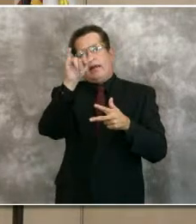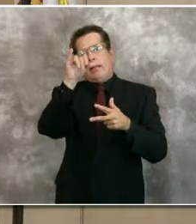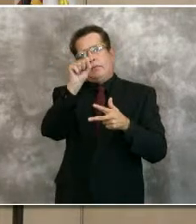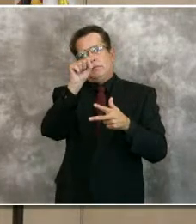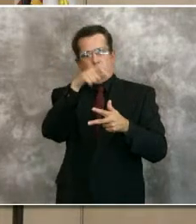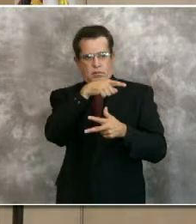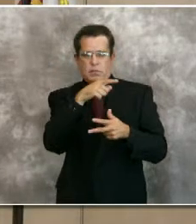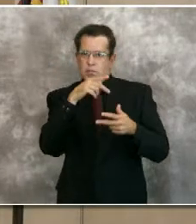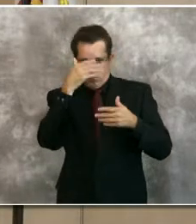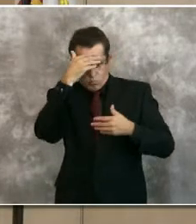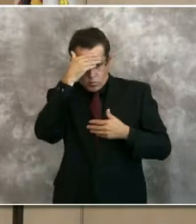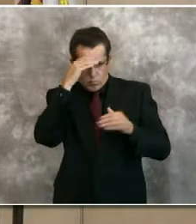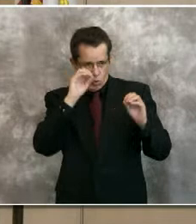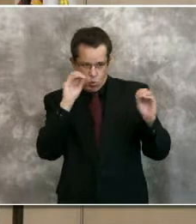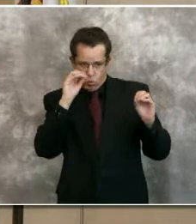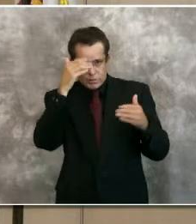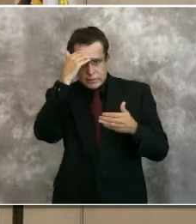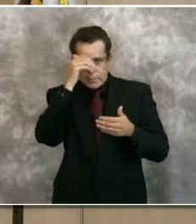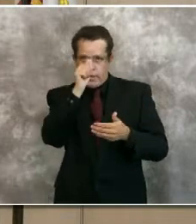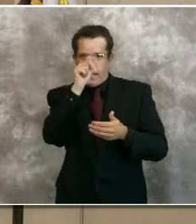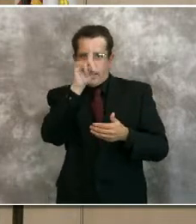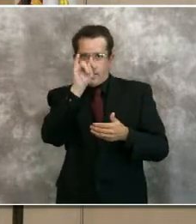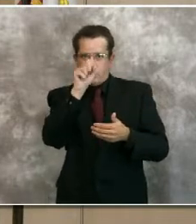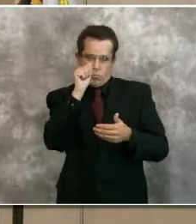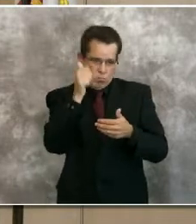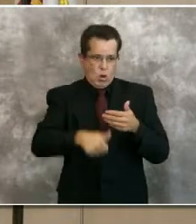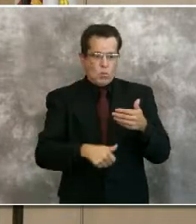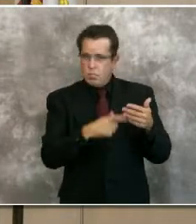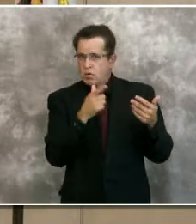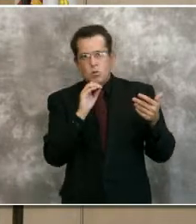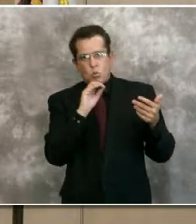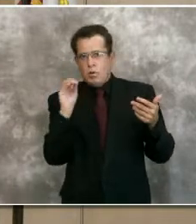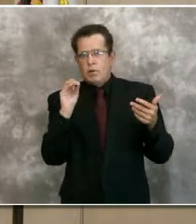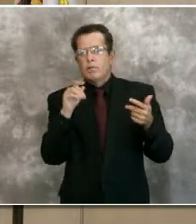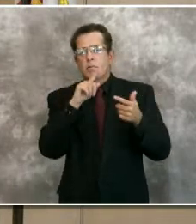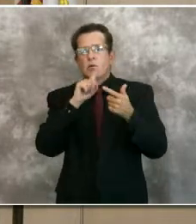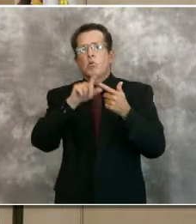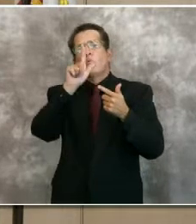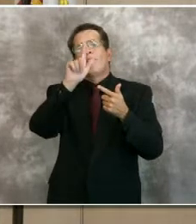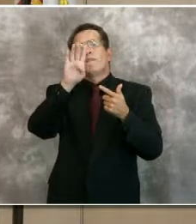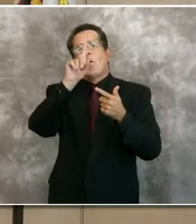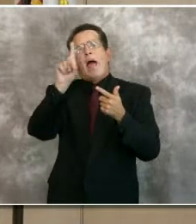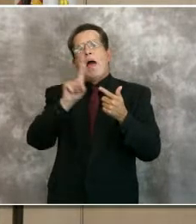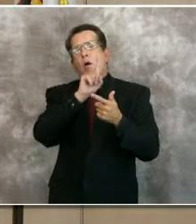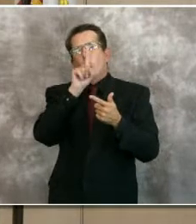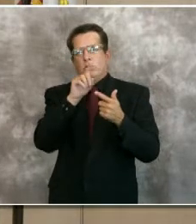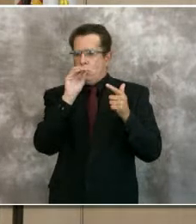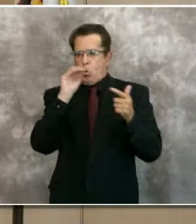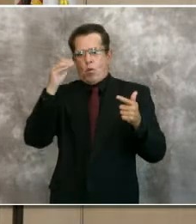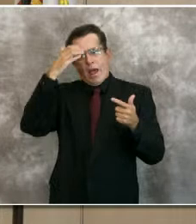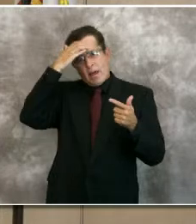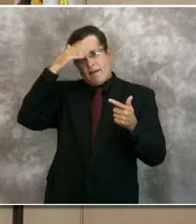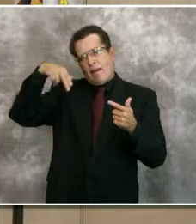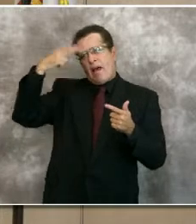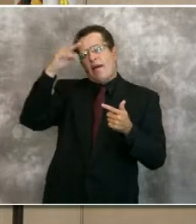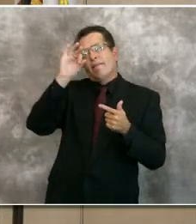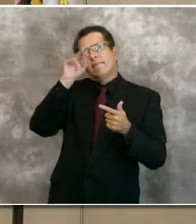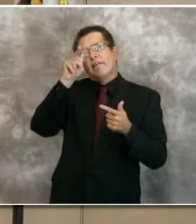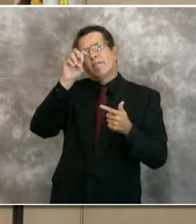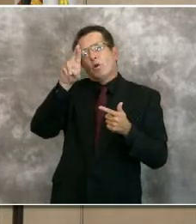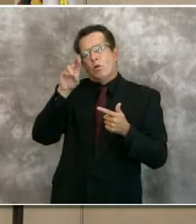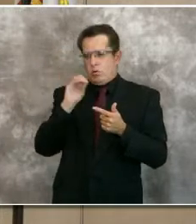since symptoms began, and at least 24 hours have passed since fever has stopped without taking